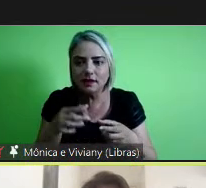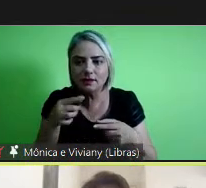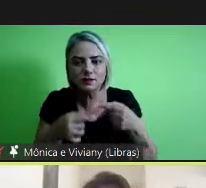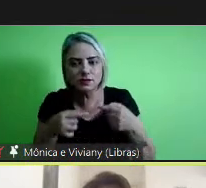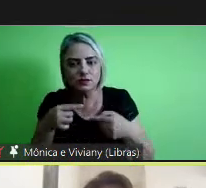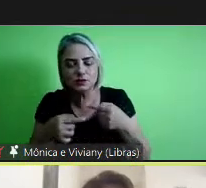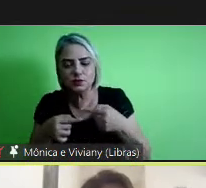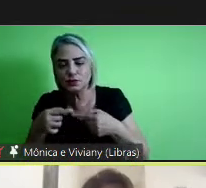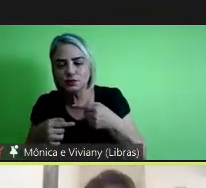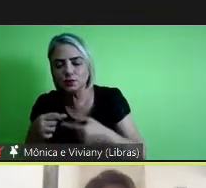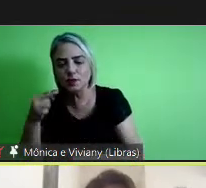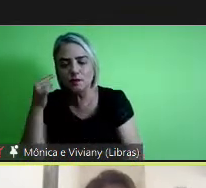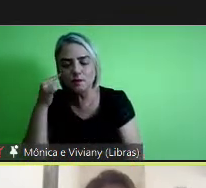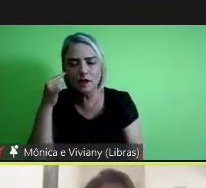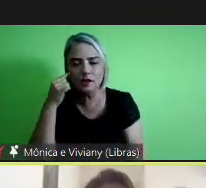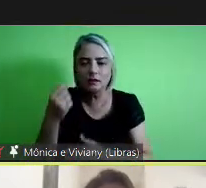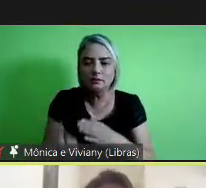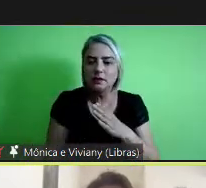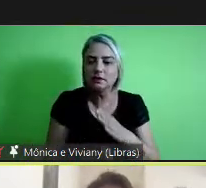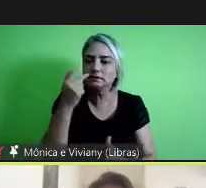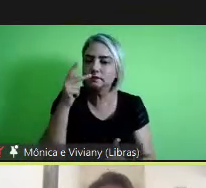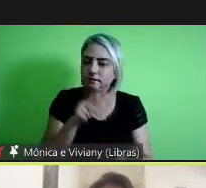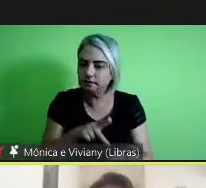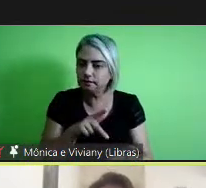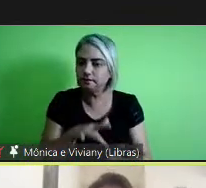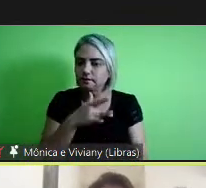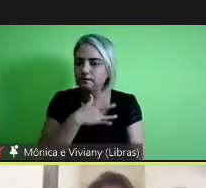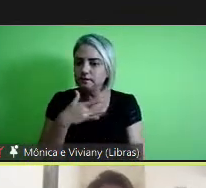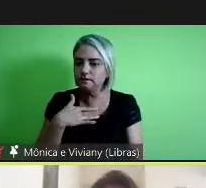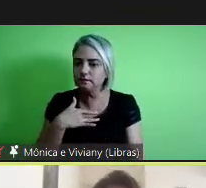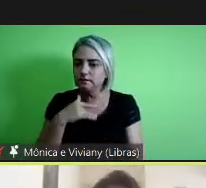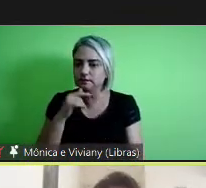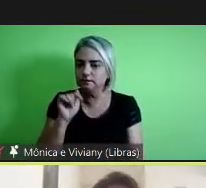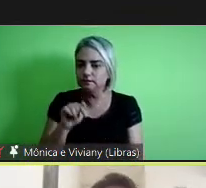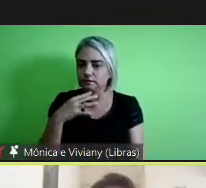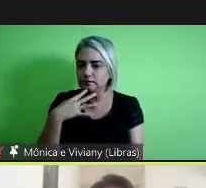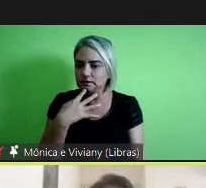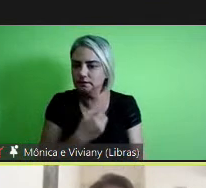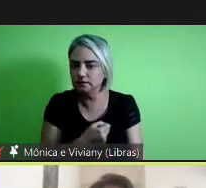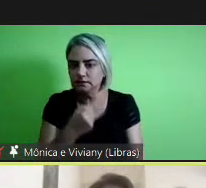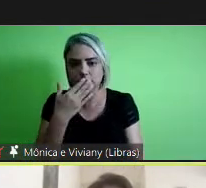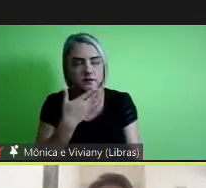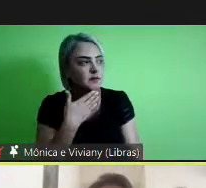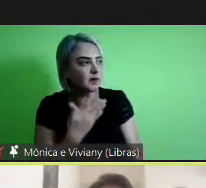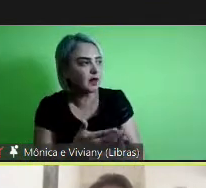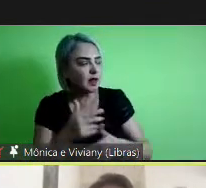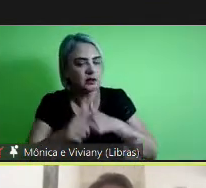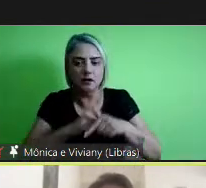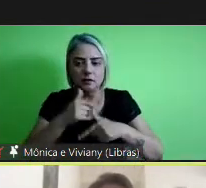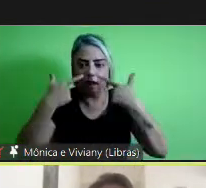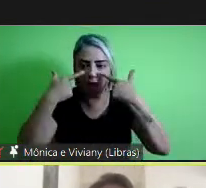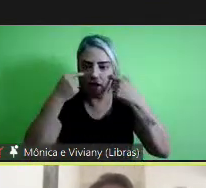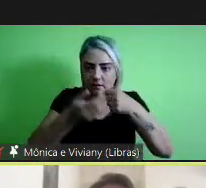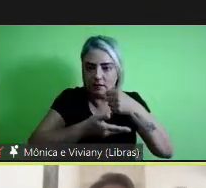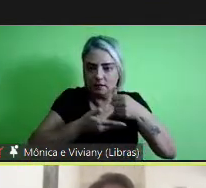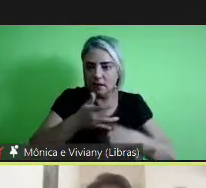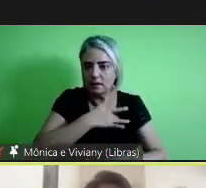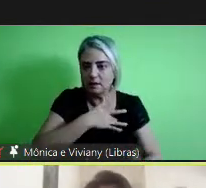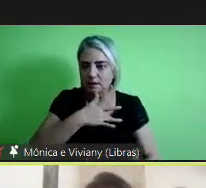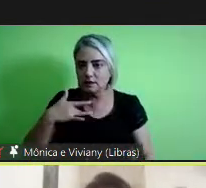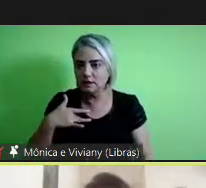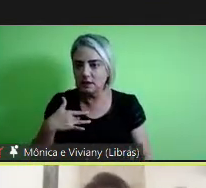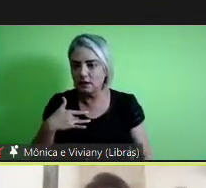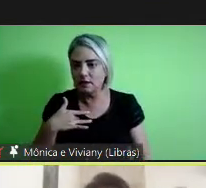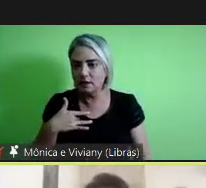planet. So this discussion is central to know whether we are producing health. So I believe that most people that